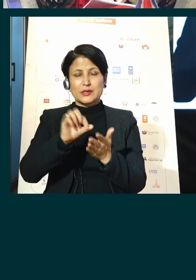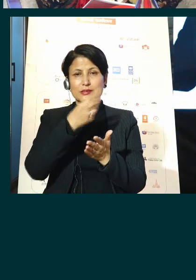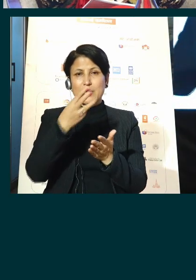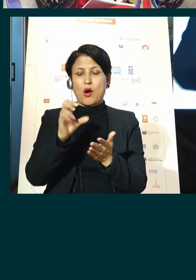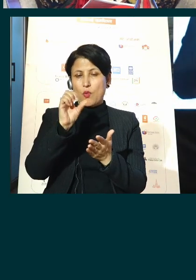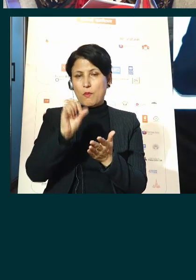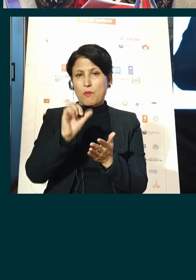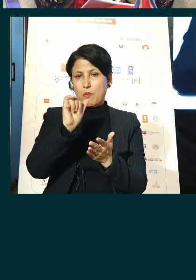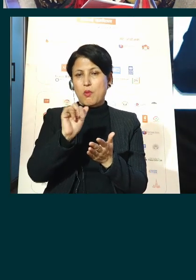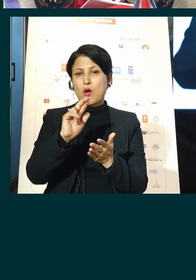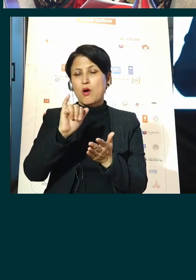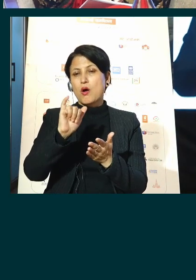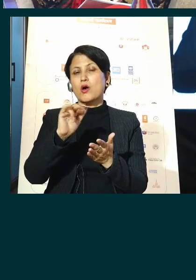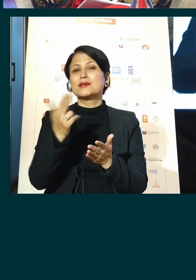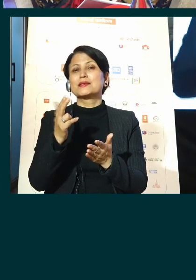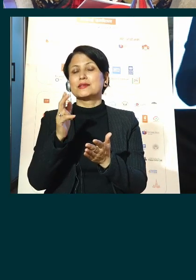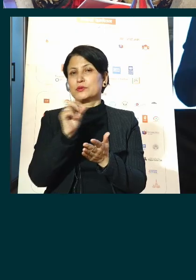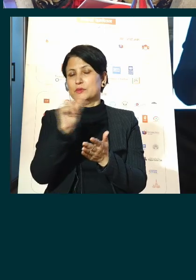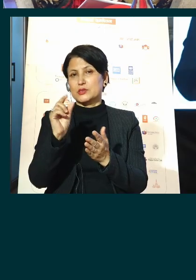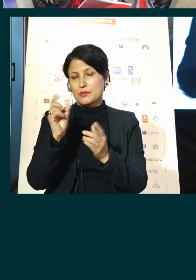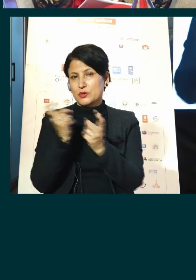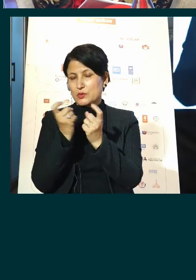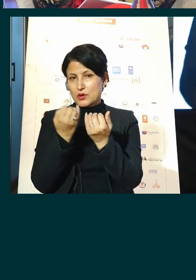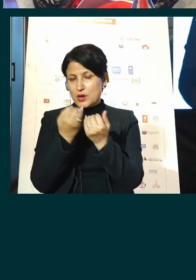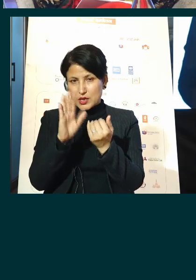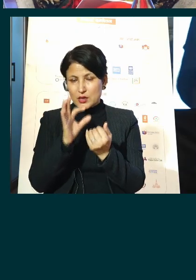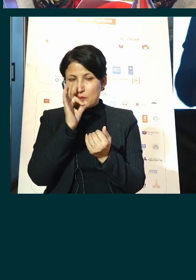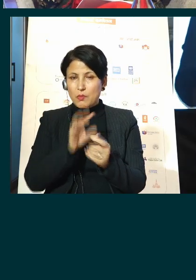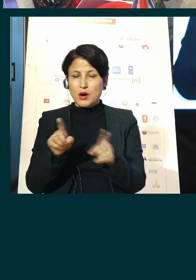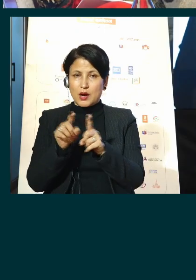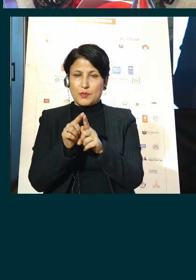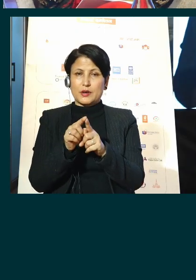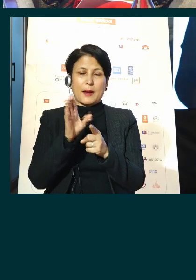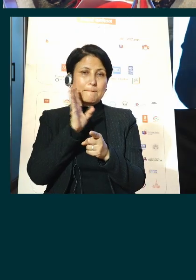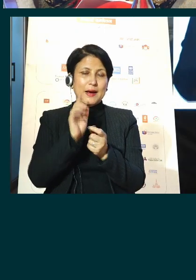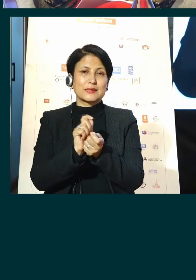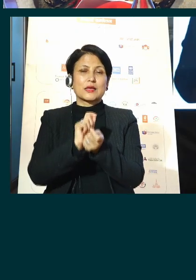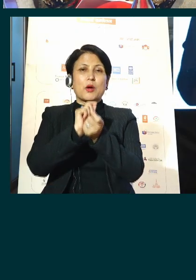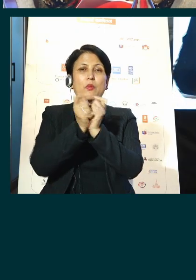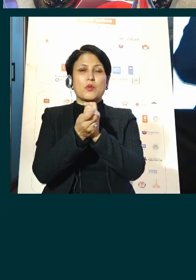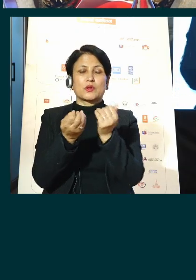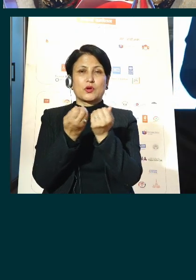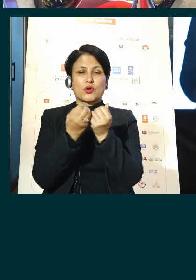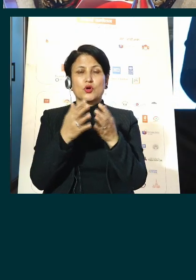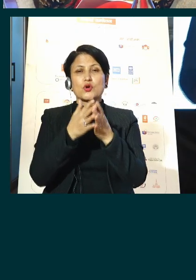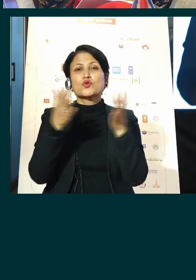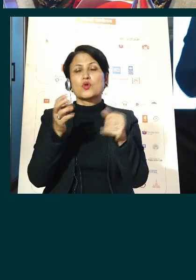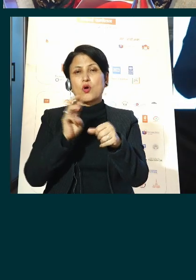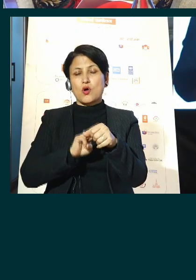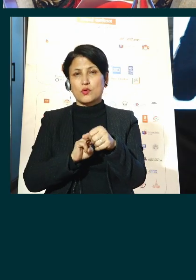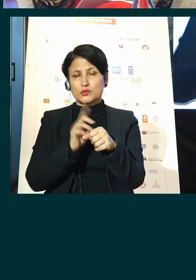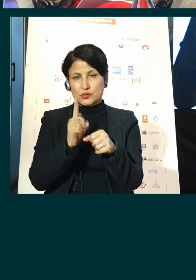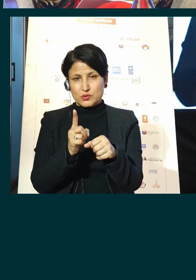so absolutely, I think there's obviously a huge opportunity to shift language. I think as this movement continues to grow, we do need to shift.